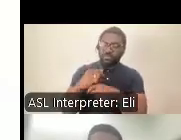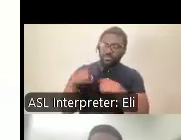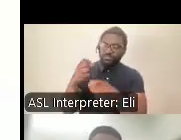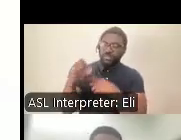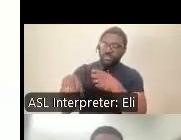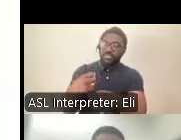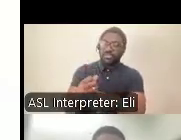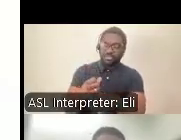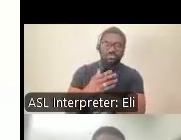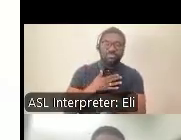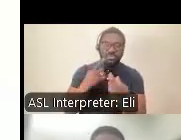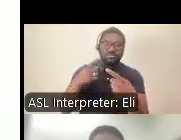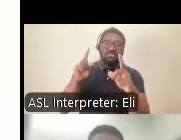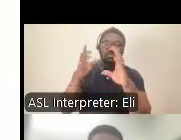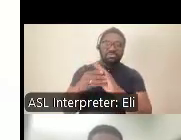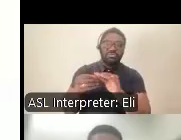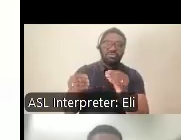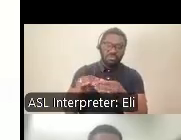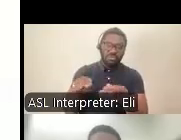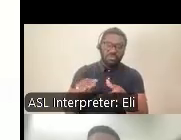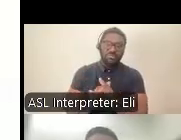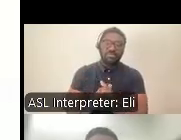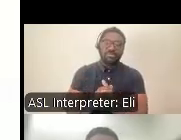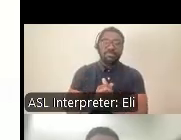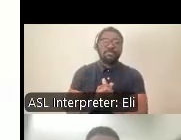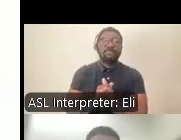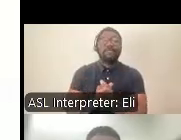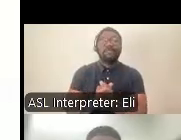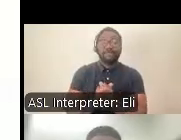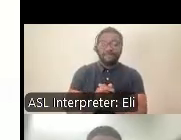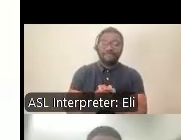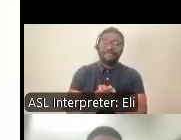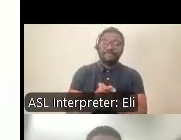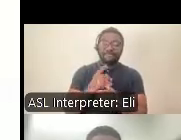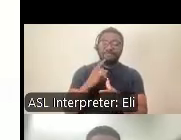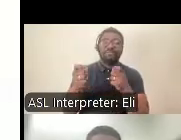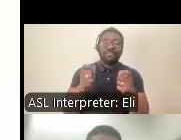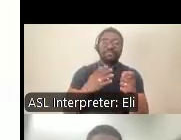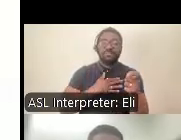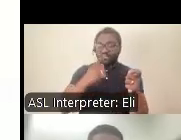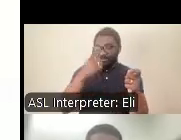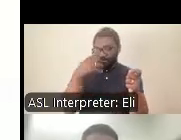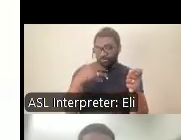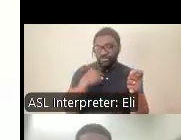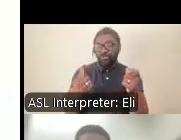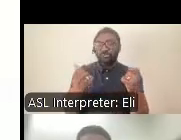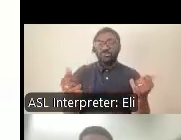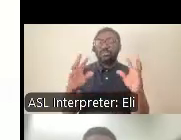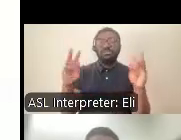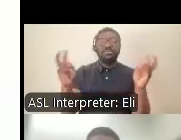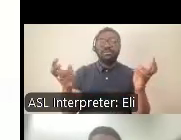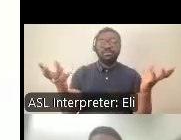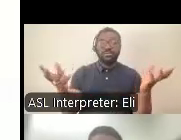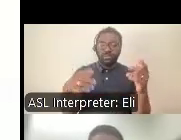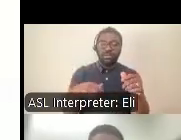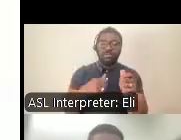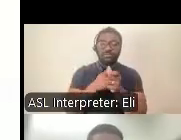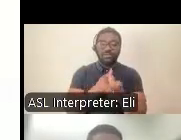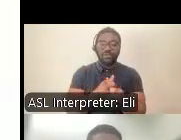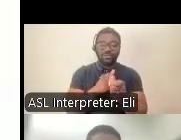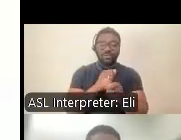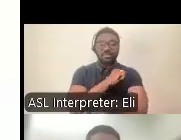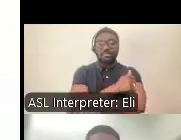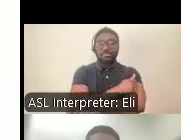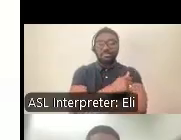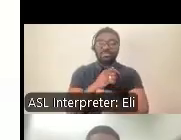own success strategy for treatment and recovery when it comes to managing my own mental health. Today's webinar topic is aligned with the administration's priority to